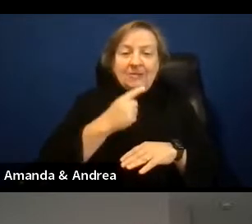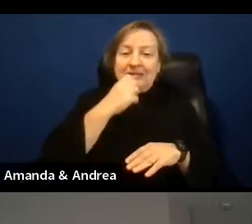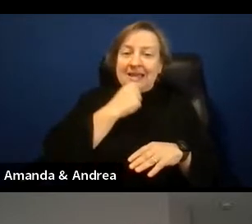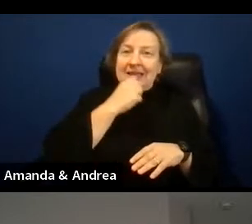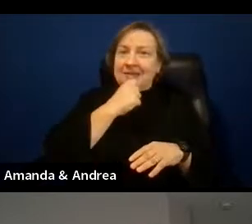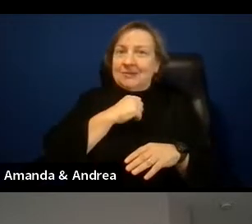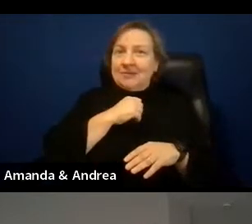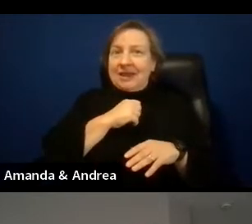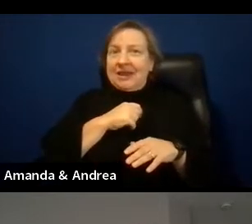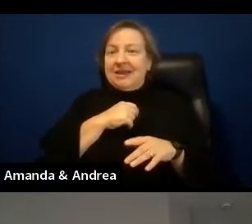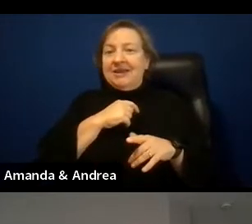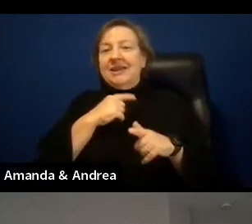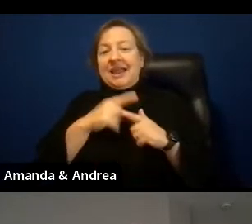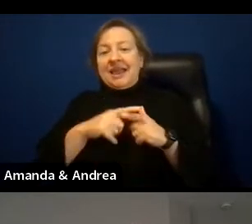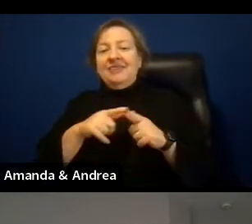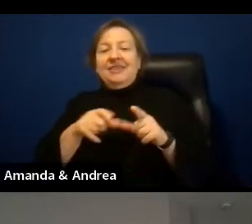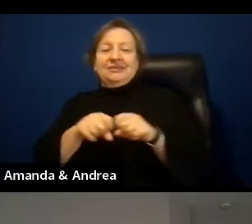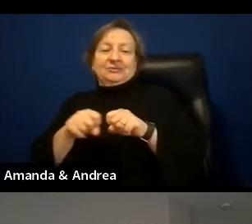clothes, the shoes.